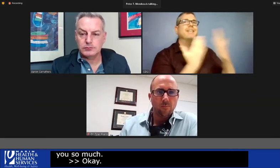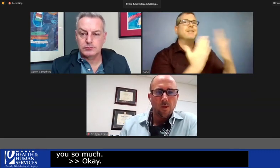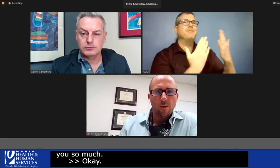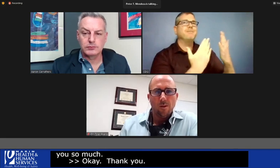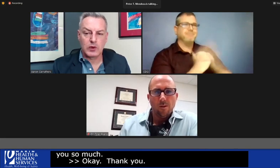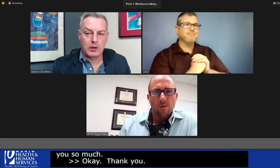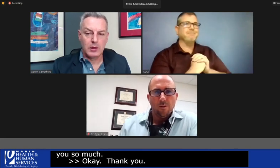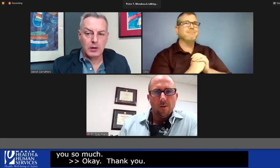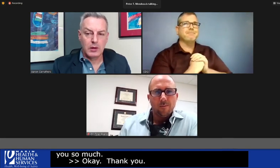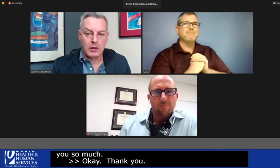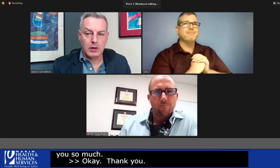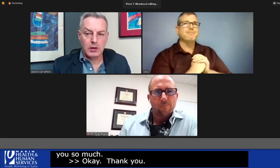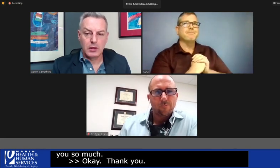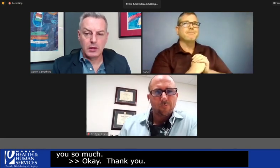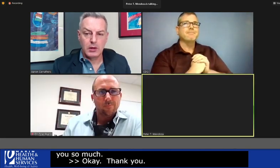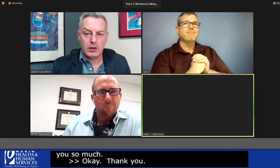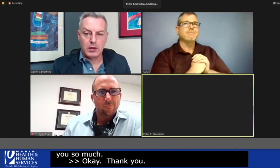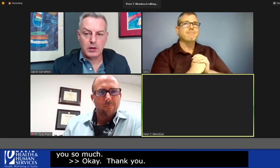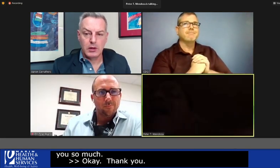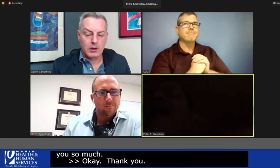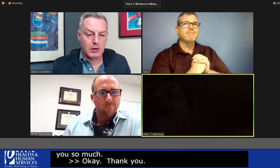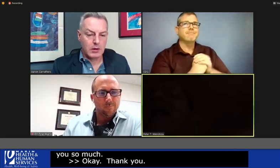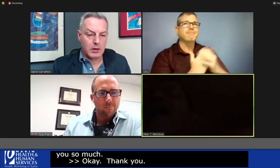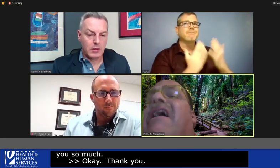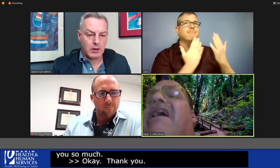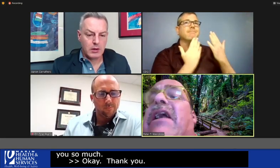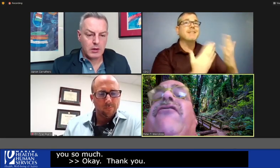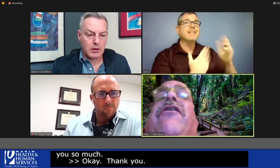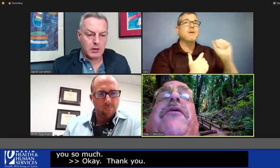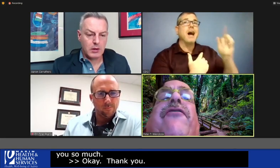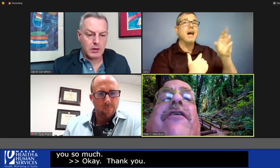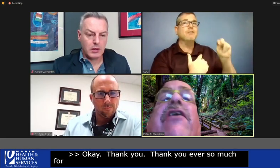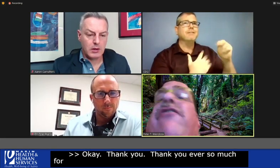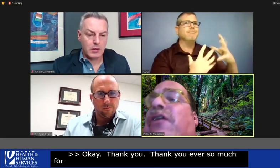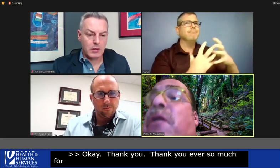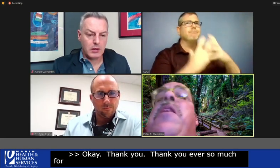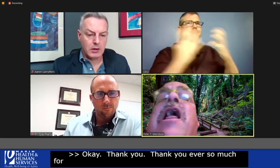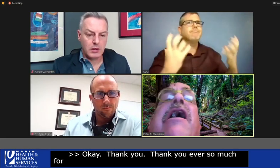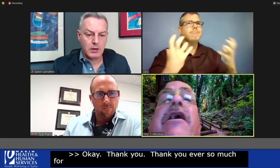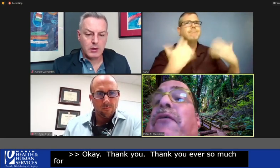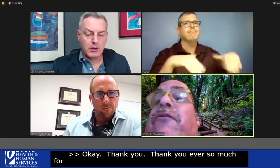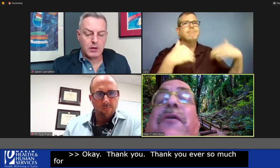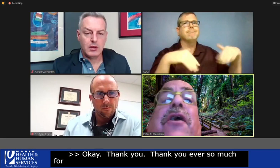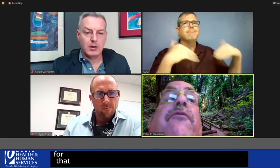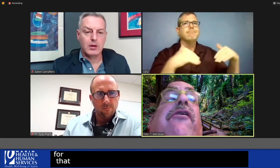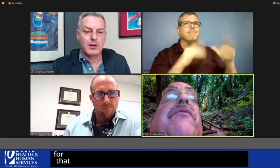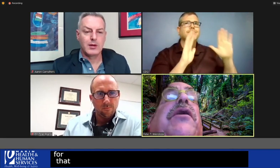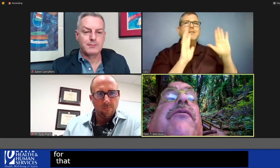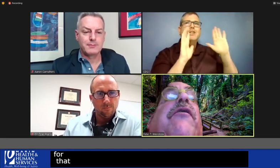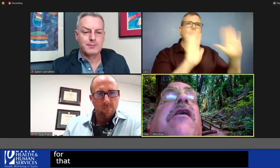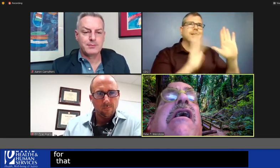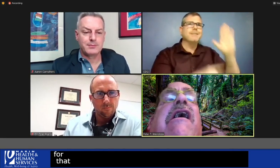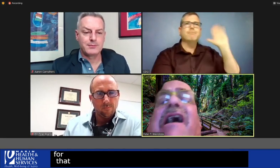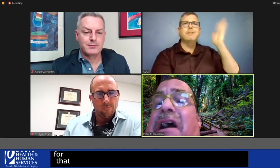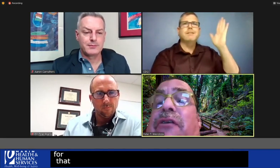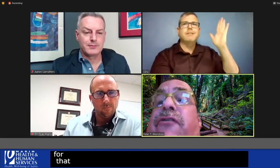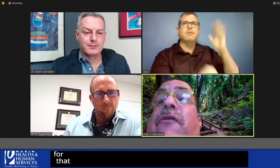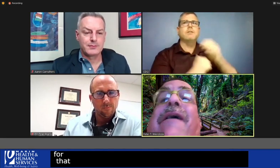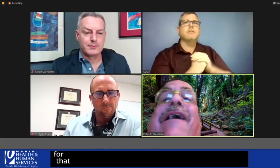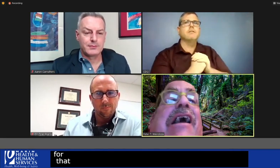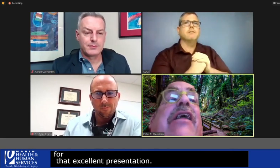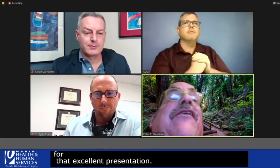Thank you, Aaron, so much for that excellent presentation. It was very informative.